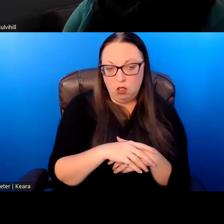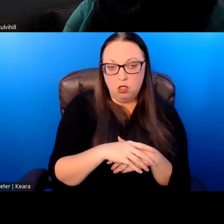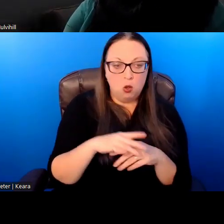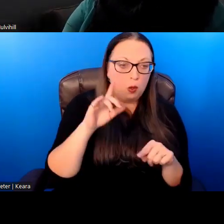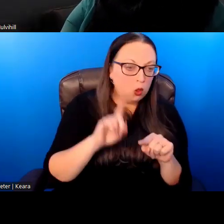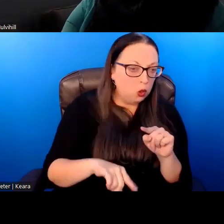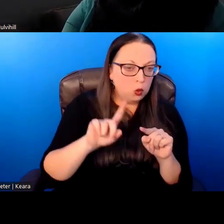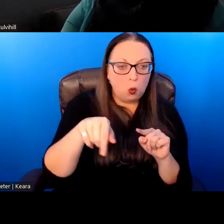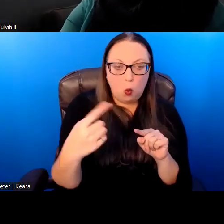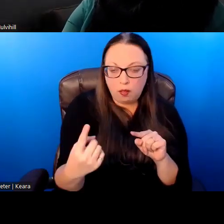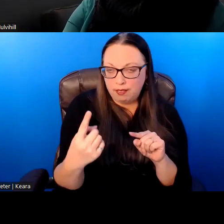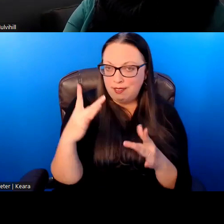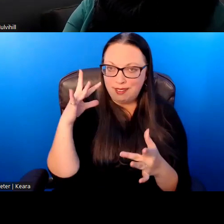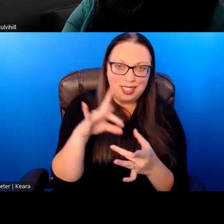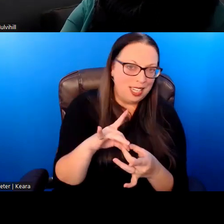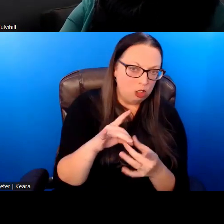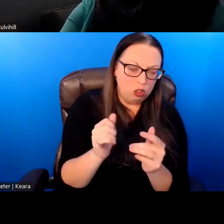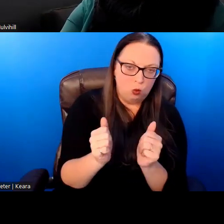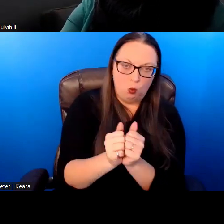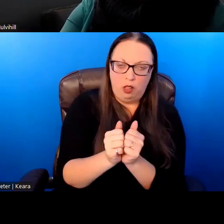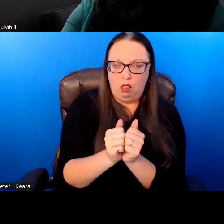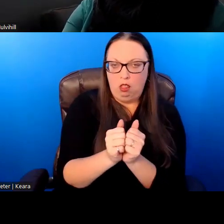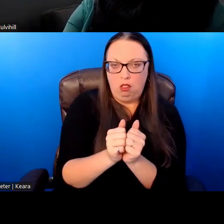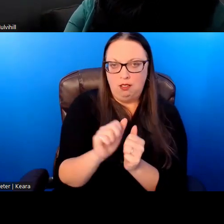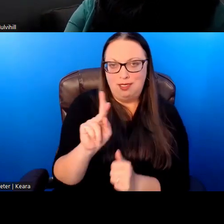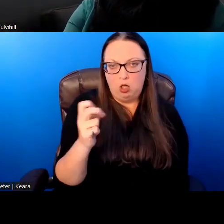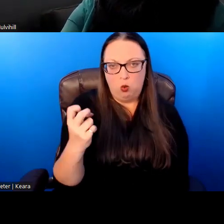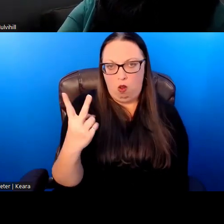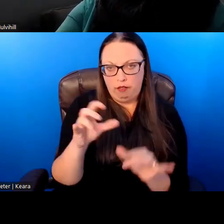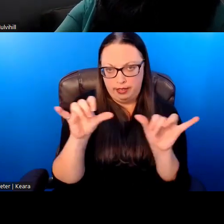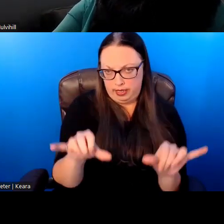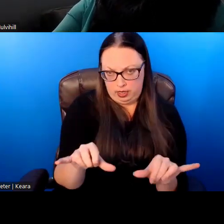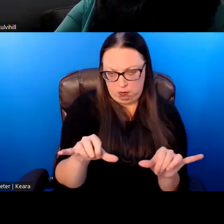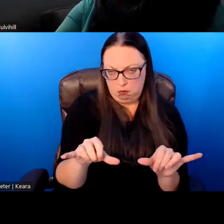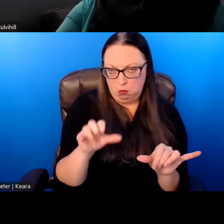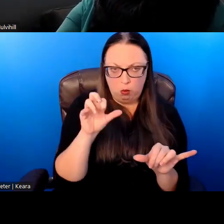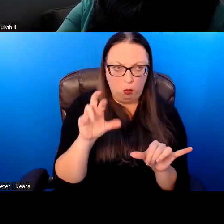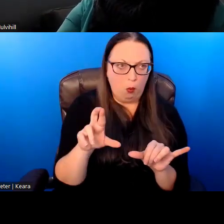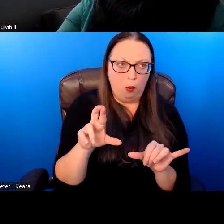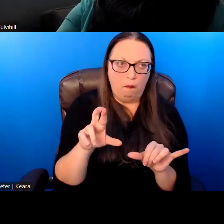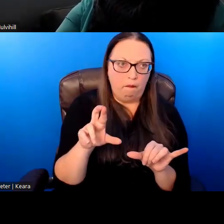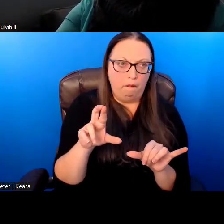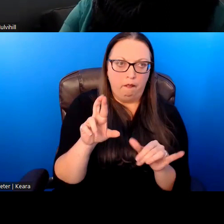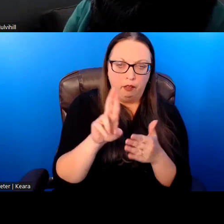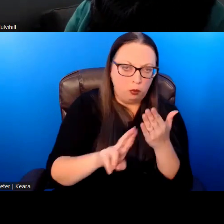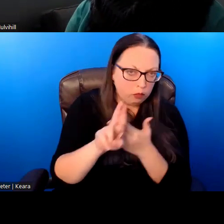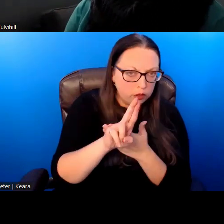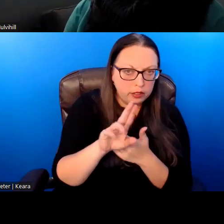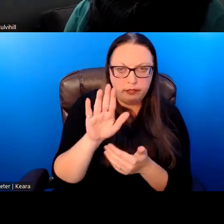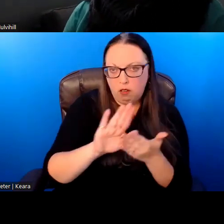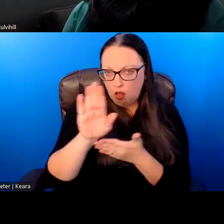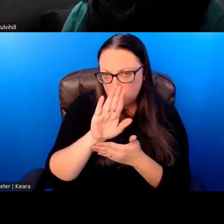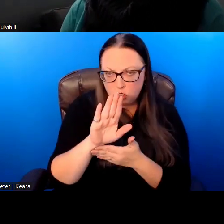be about a connection with the K-12 system or with universities or